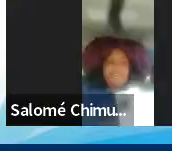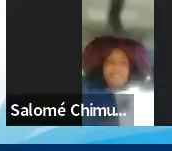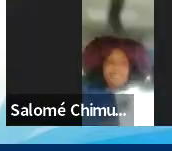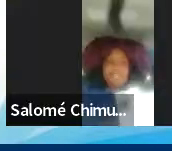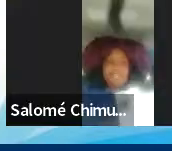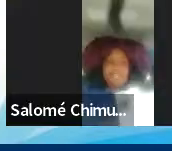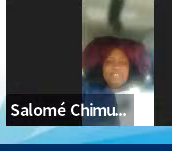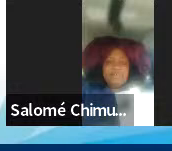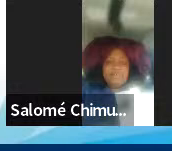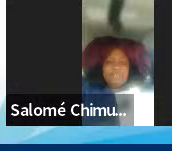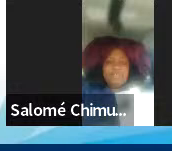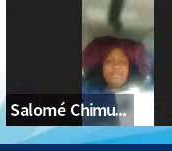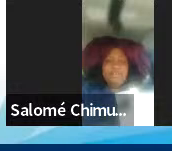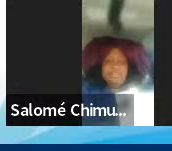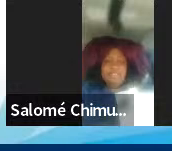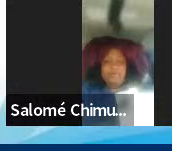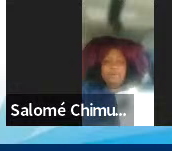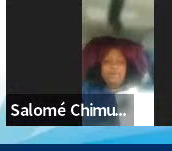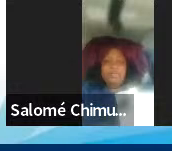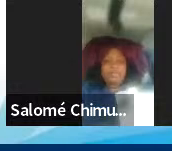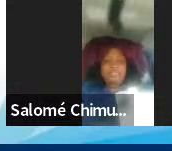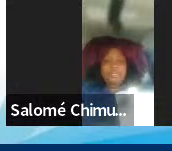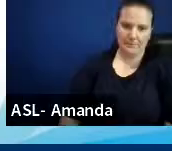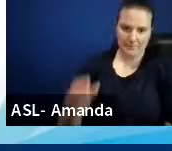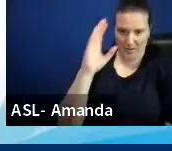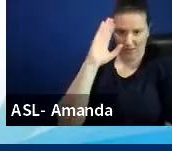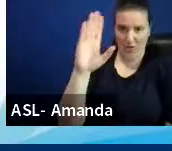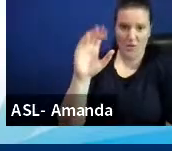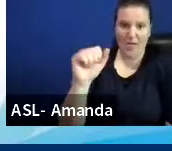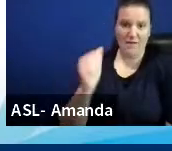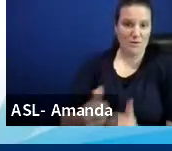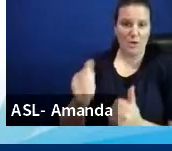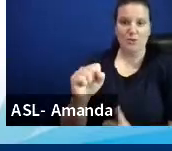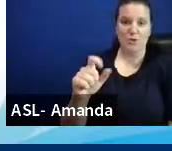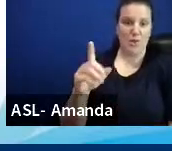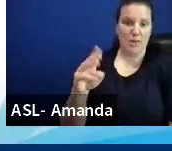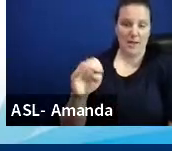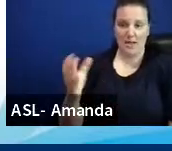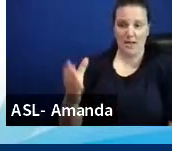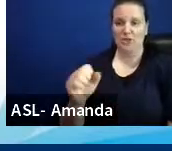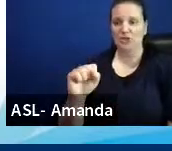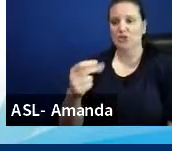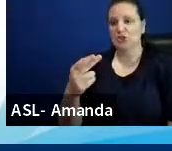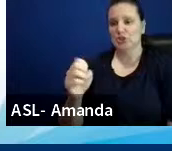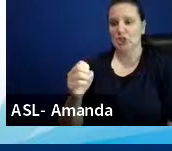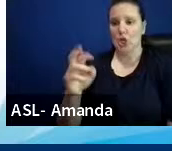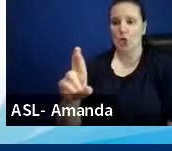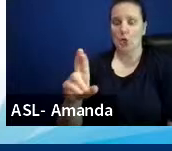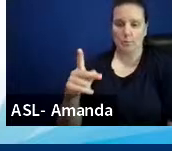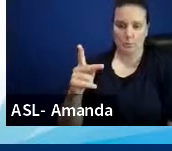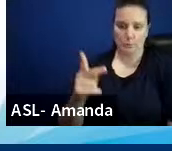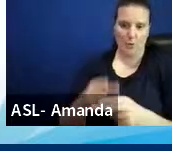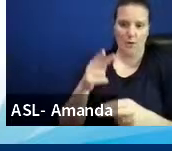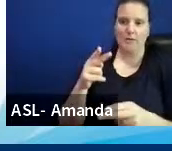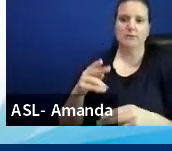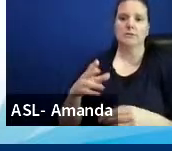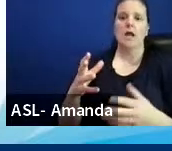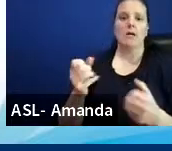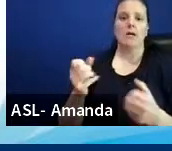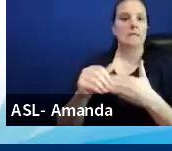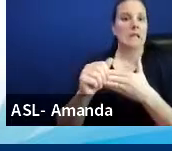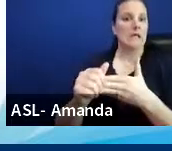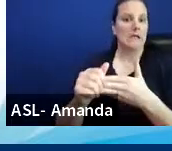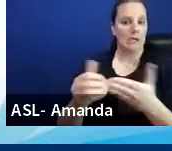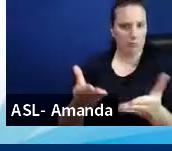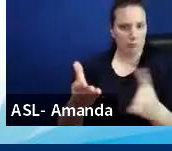Hi, everyone. Salome here, she, her pronouns. I'm the IBR Community Engagement Lead, and I'm here to just give you an